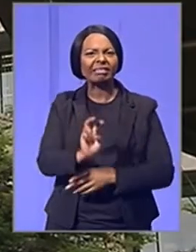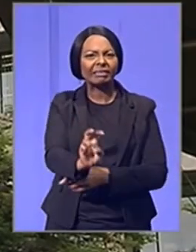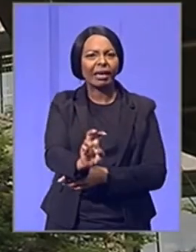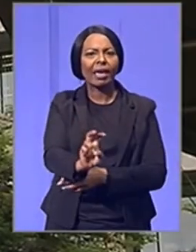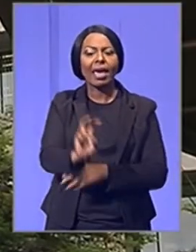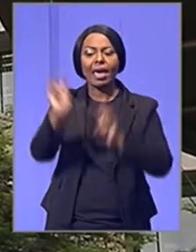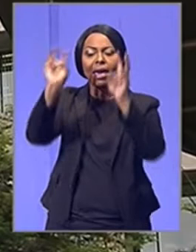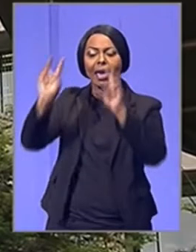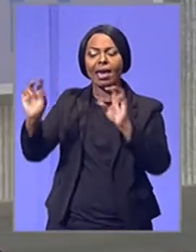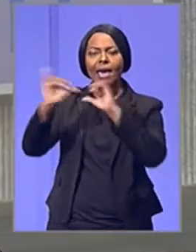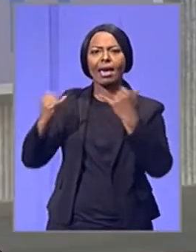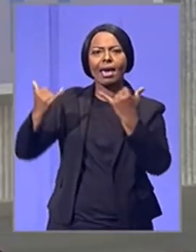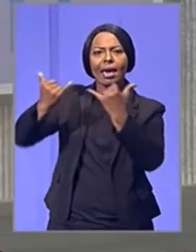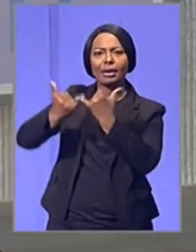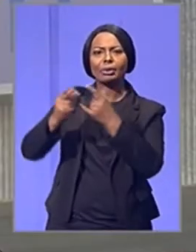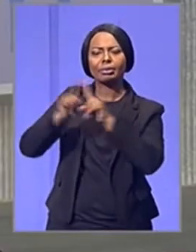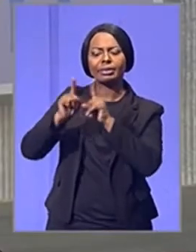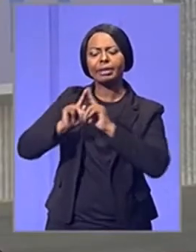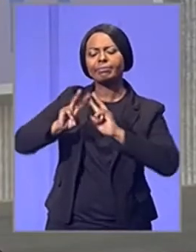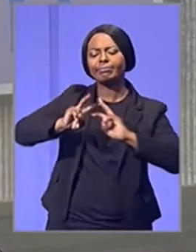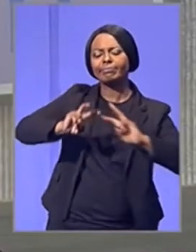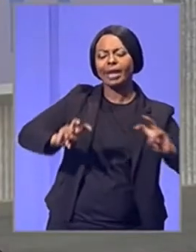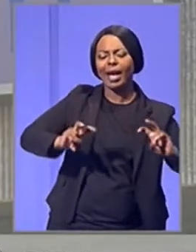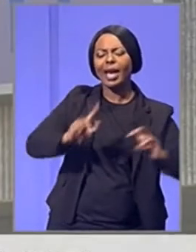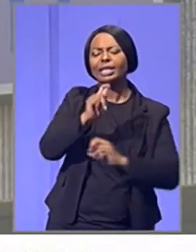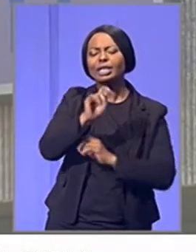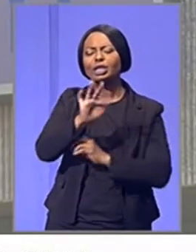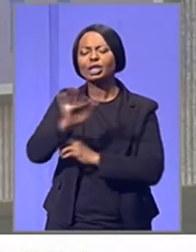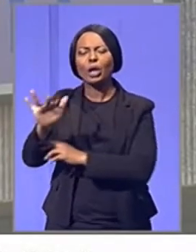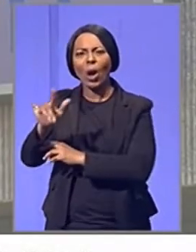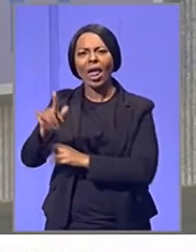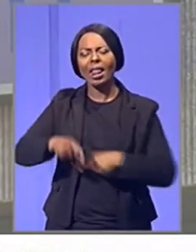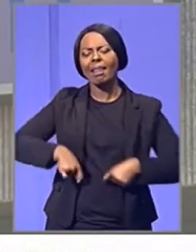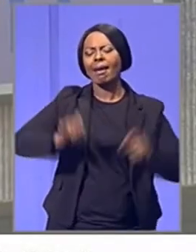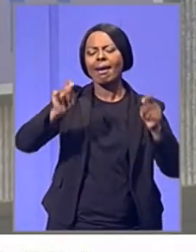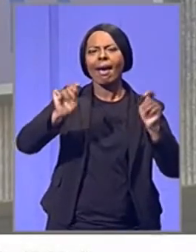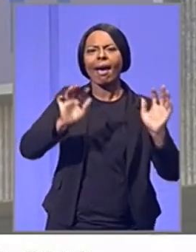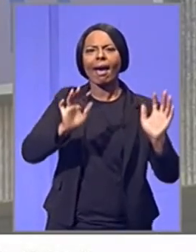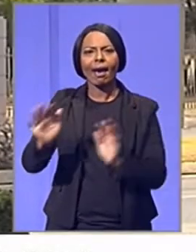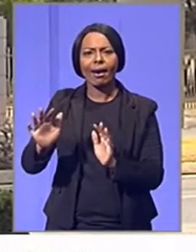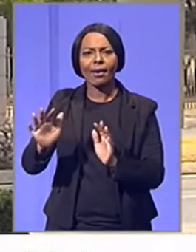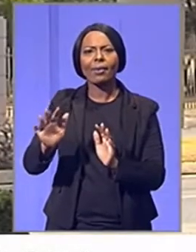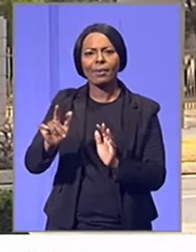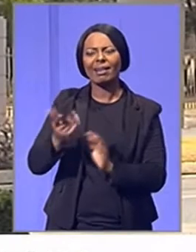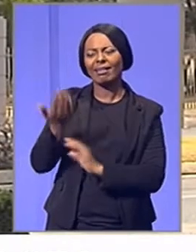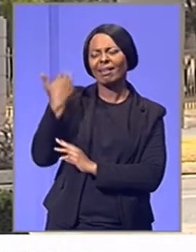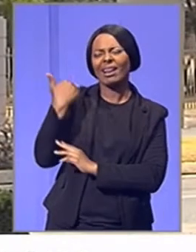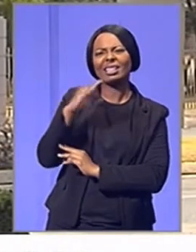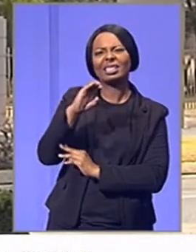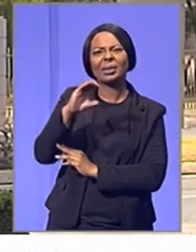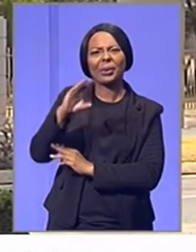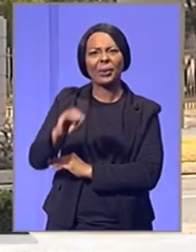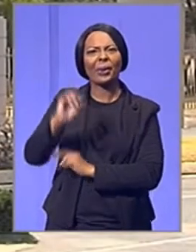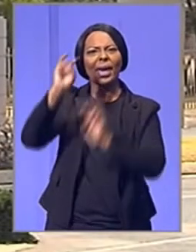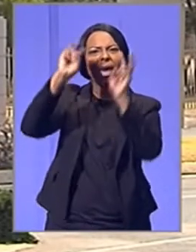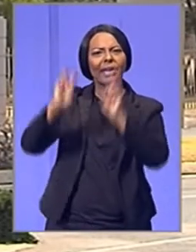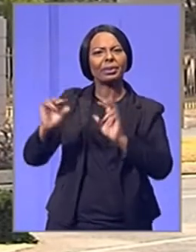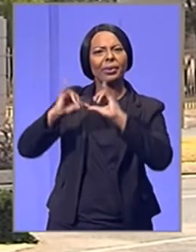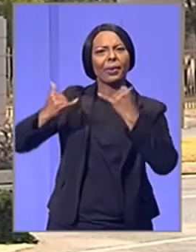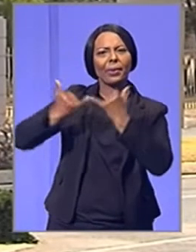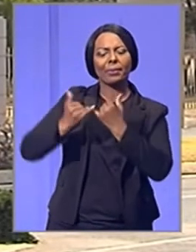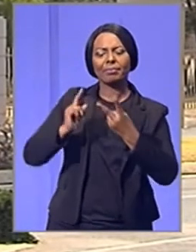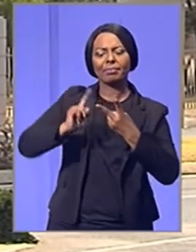nang natso mo go tlhatlhobeng botsamaisi ba setheo sa trillion. Pegelo e bontshitse fa mokhuduthamaga mogolo wa maloba wa Eskom ga mmogo le motlhankedi wa maloba